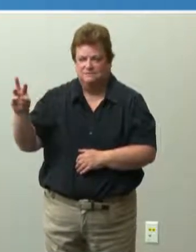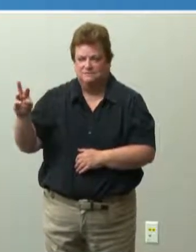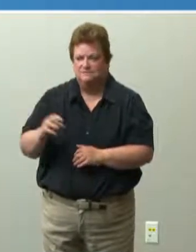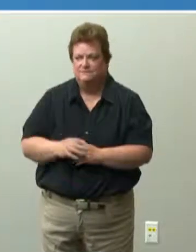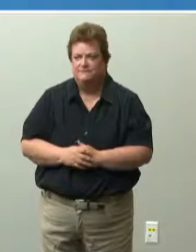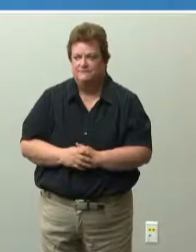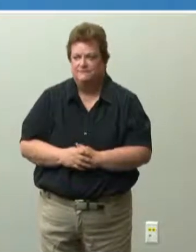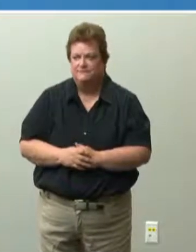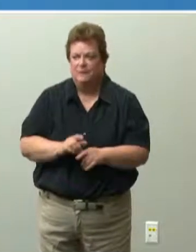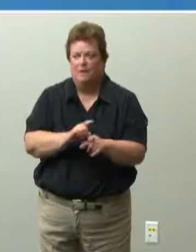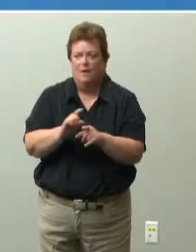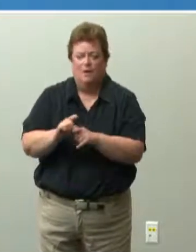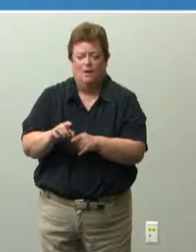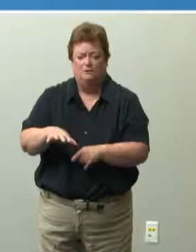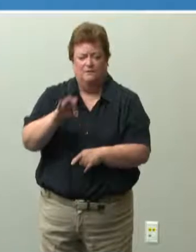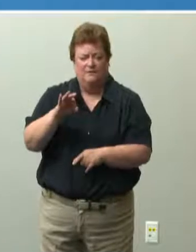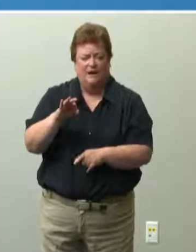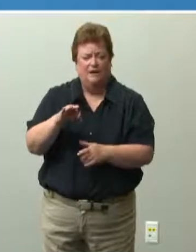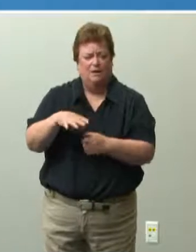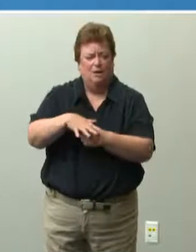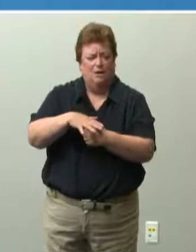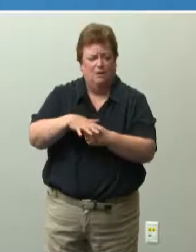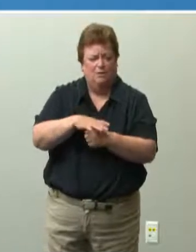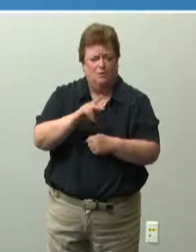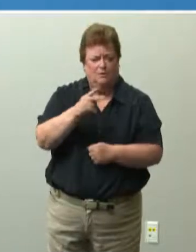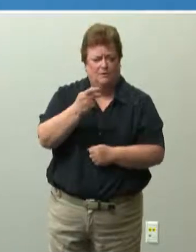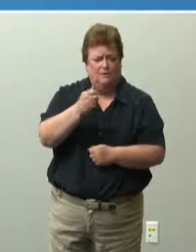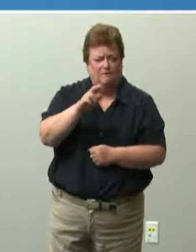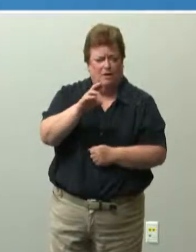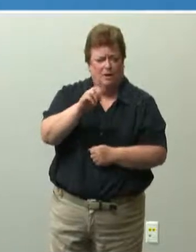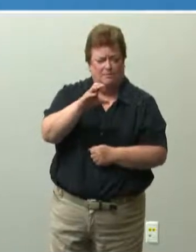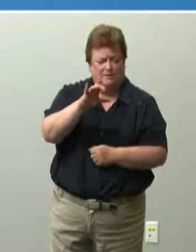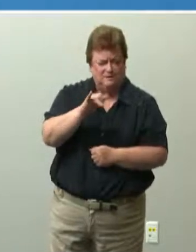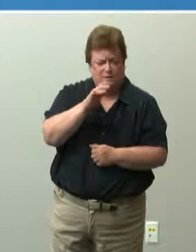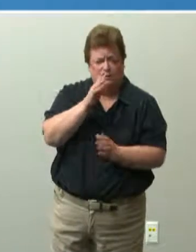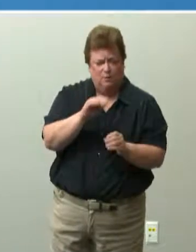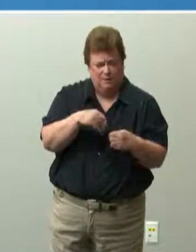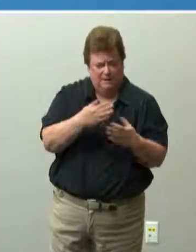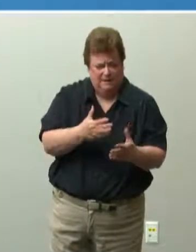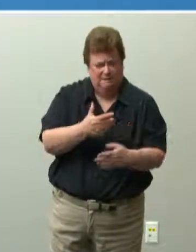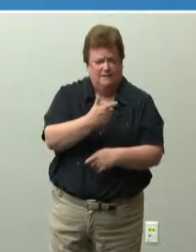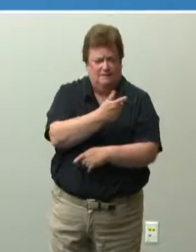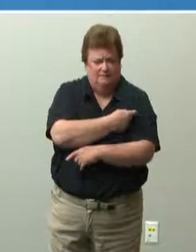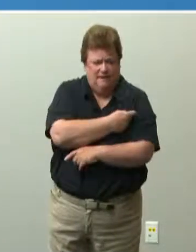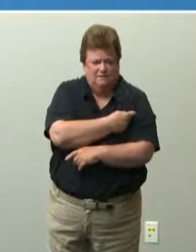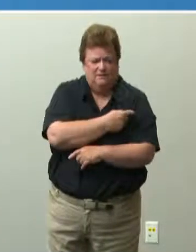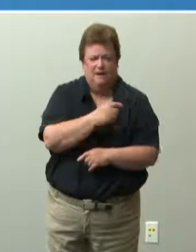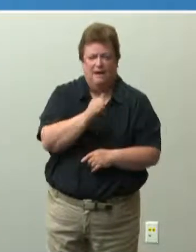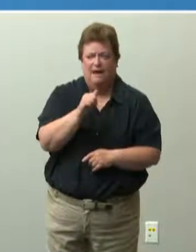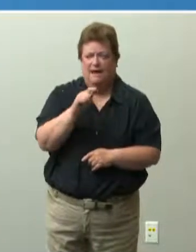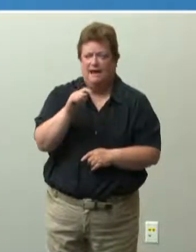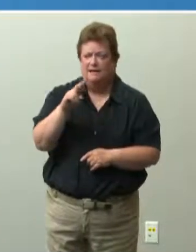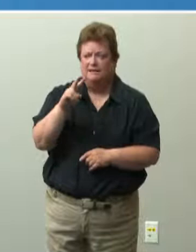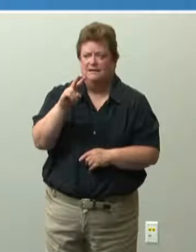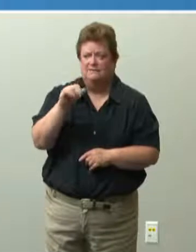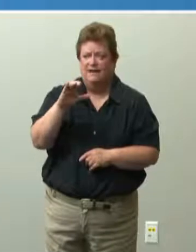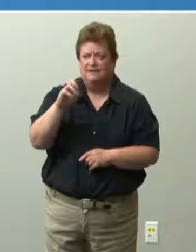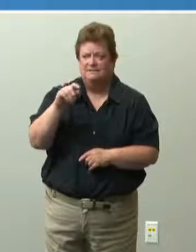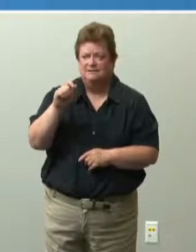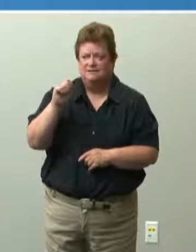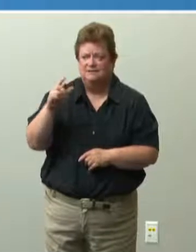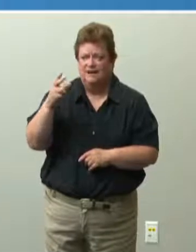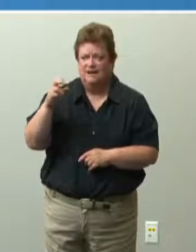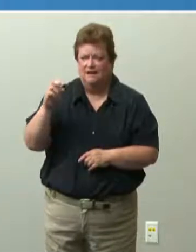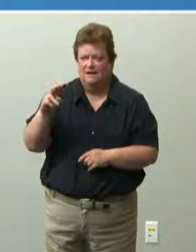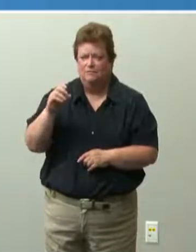402-441-8006. You can also find local pharmacies offering vaccinations at vaccines.gov or by texting